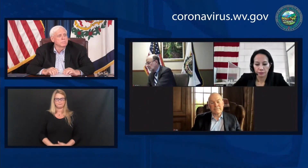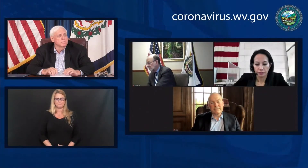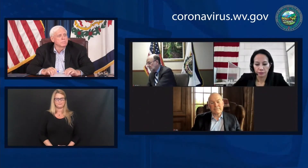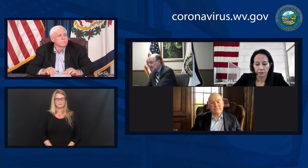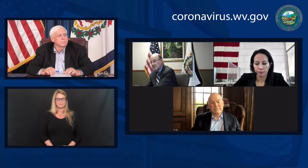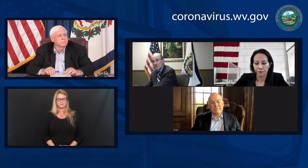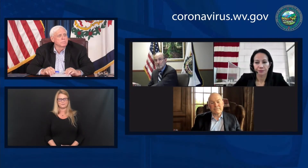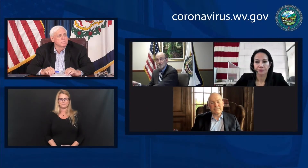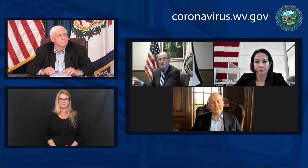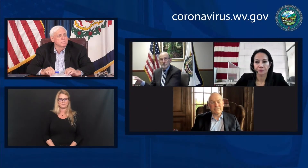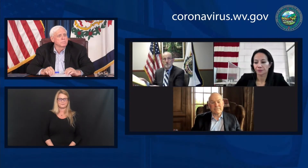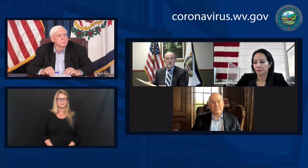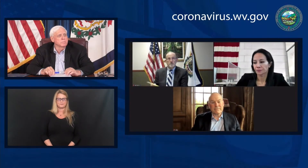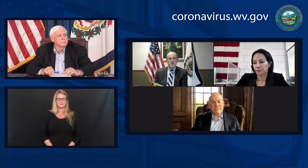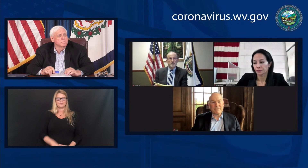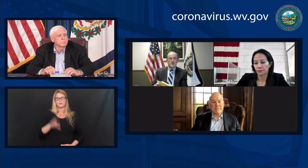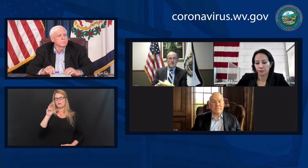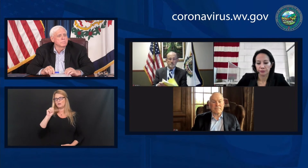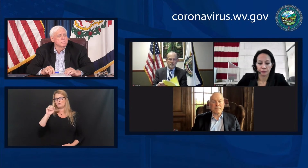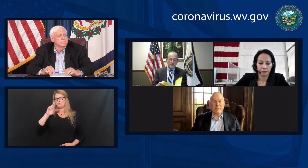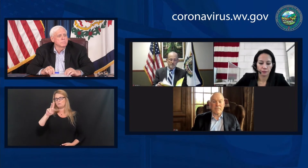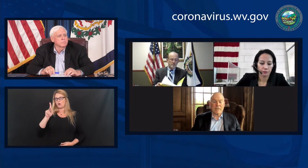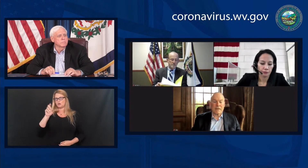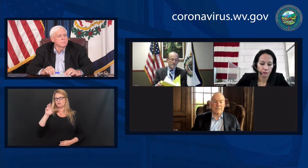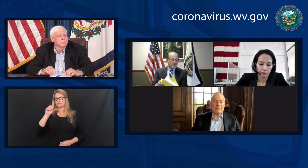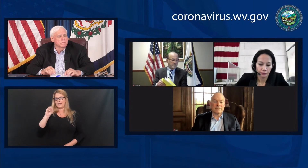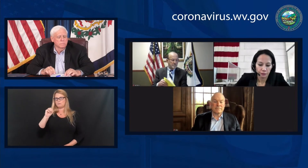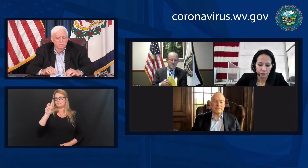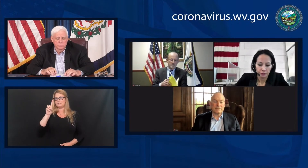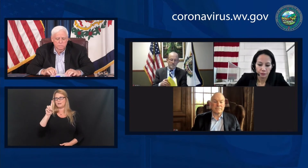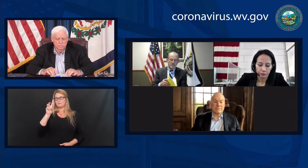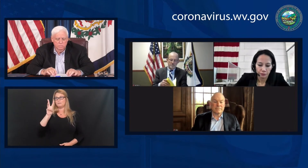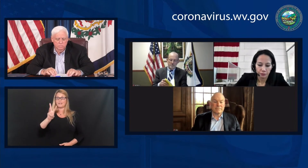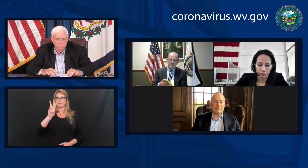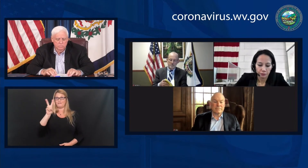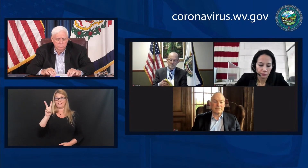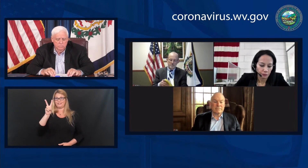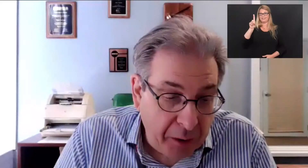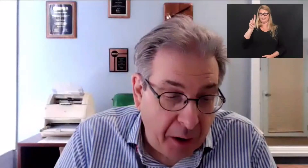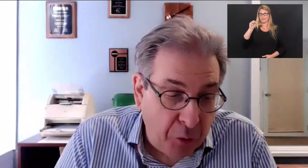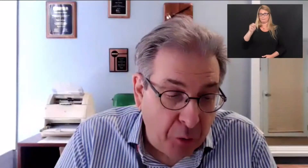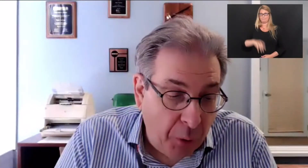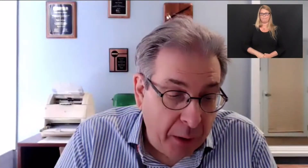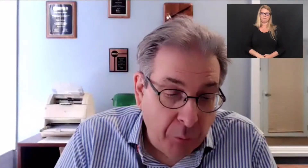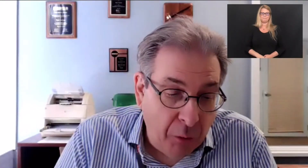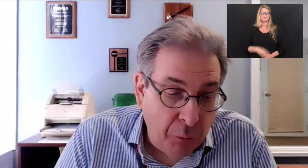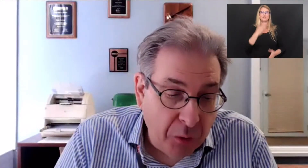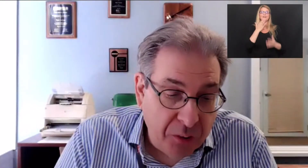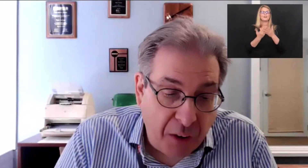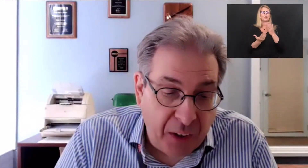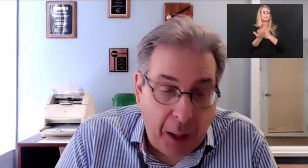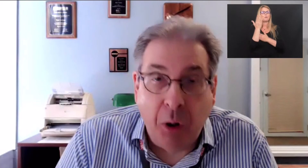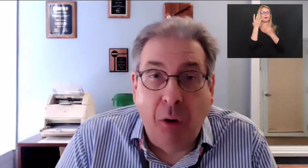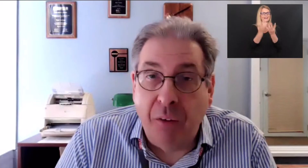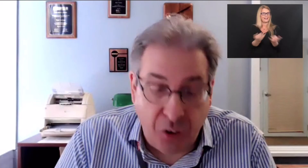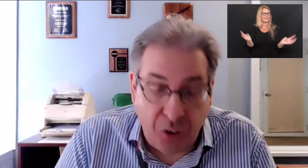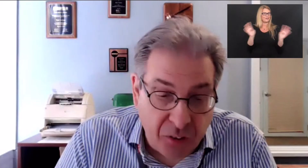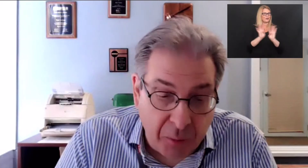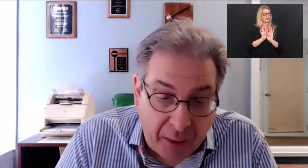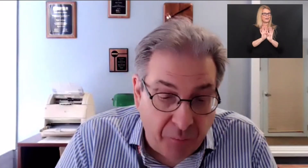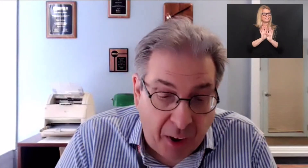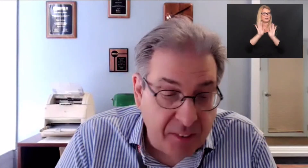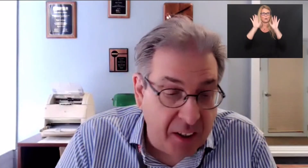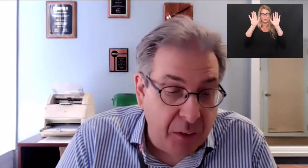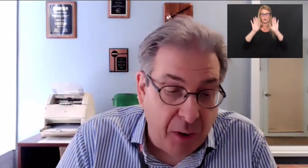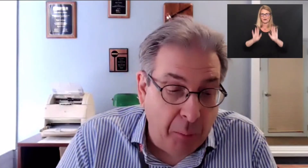All right, thank you, Charles. Next, we'll go to Mark Cram with WDVM. Good morning, Governor. Good morning to everyone. Well, we'll say phenomenal efforts